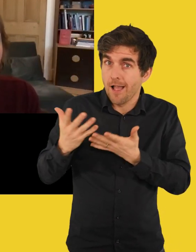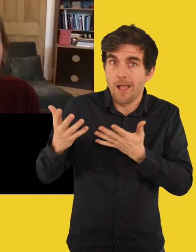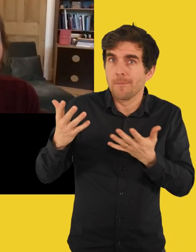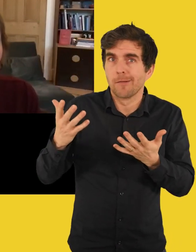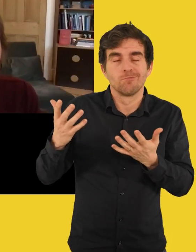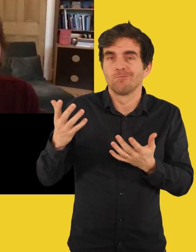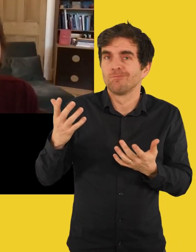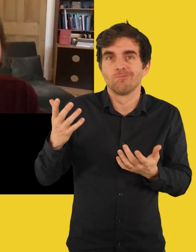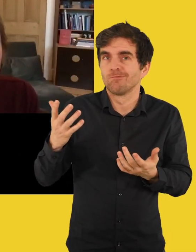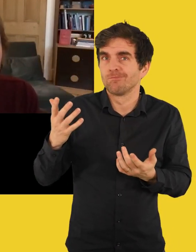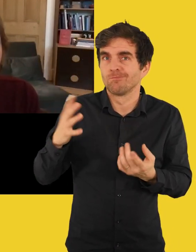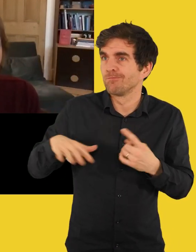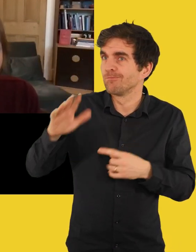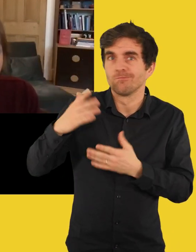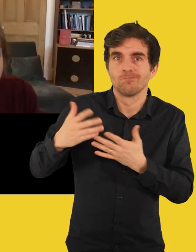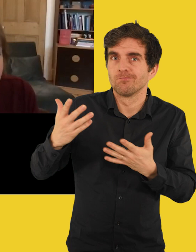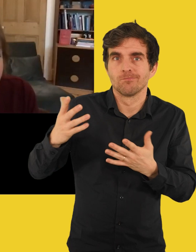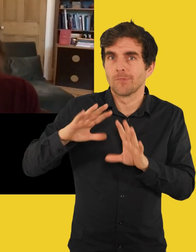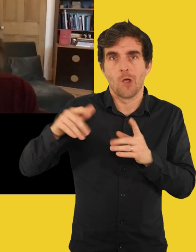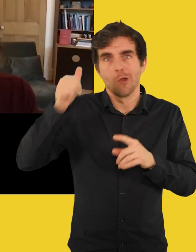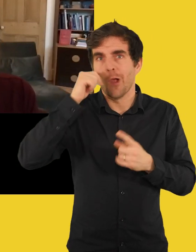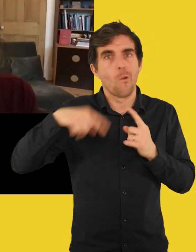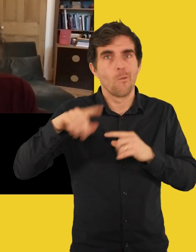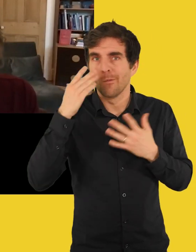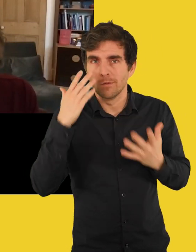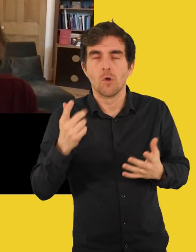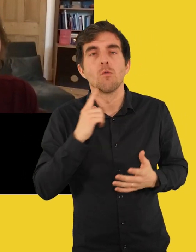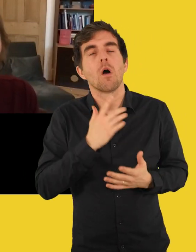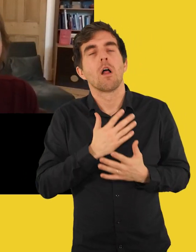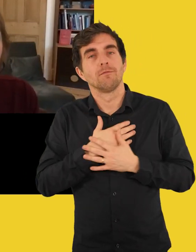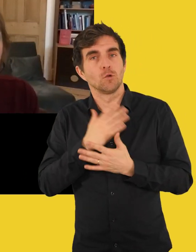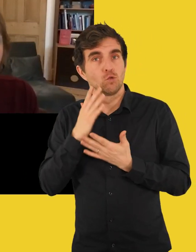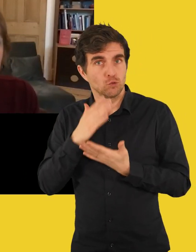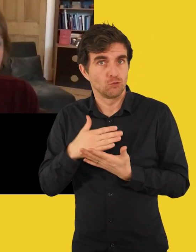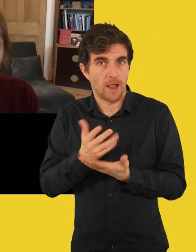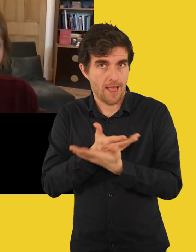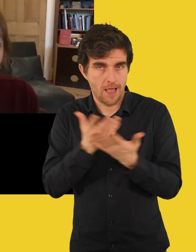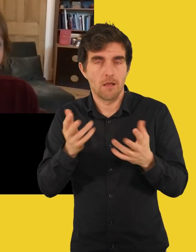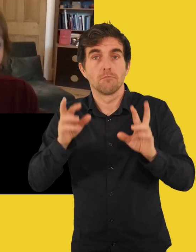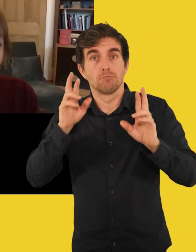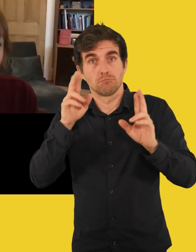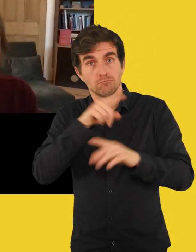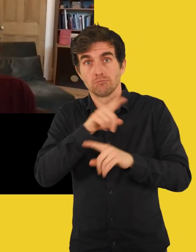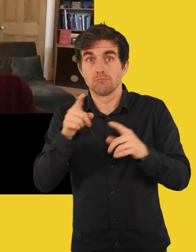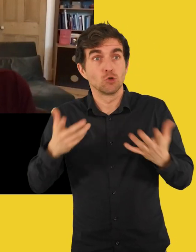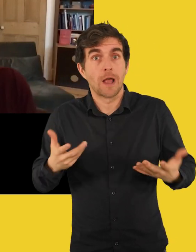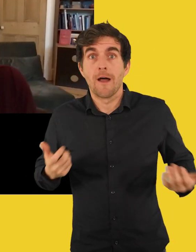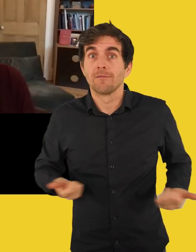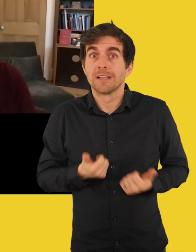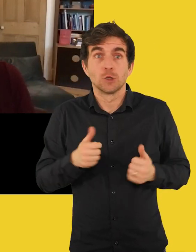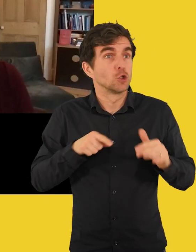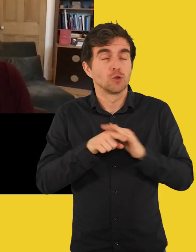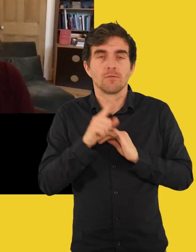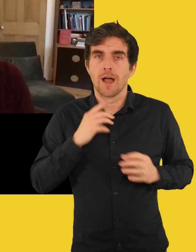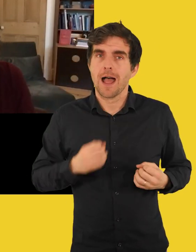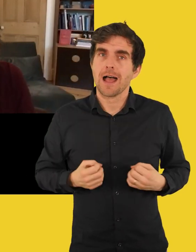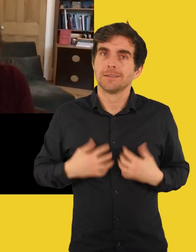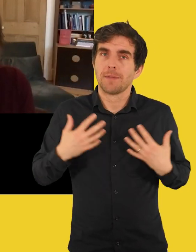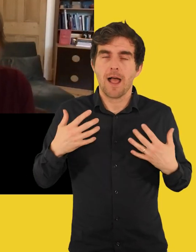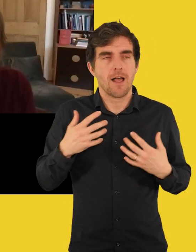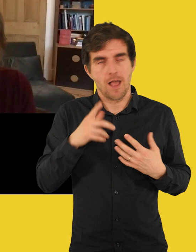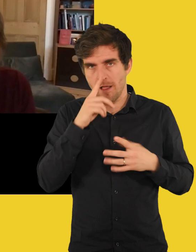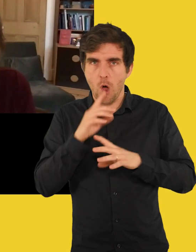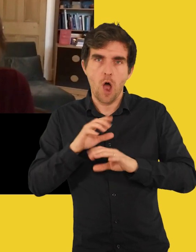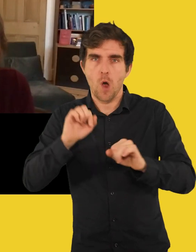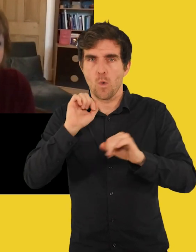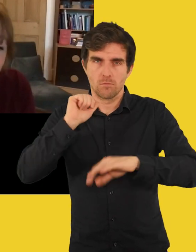shaped by real world need, but not many folks know about them, so we would love to share them with you. You will leave the session inspired and starting